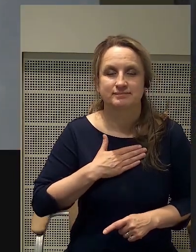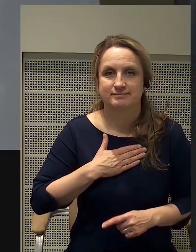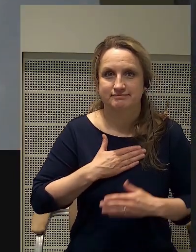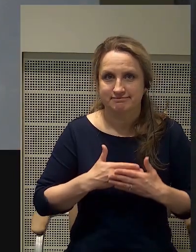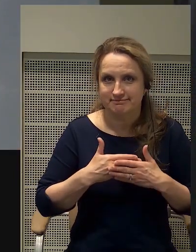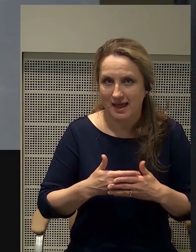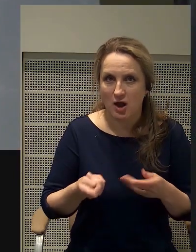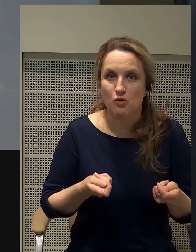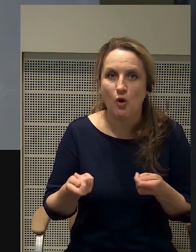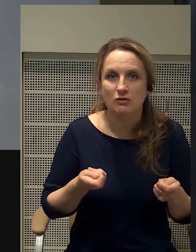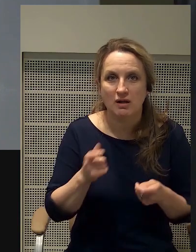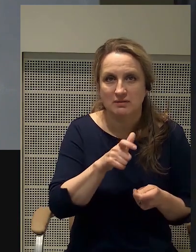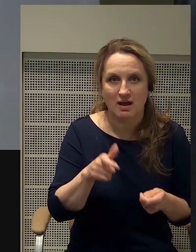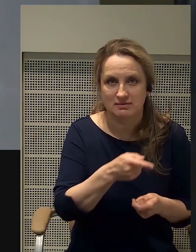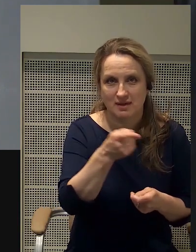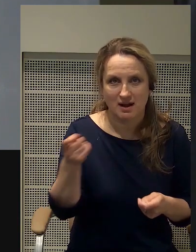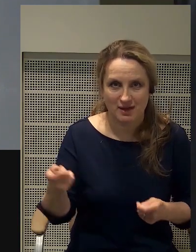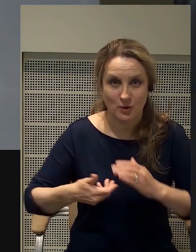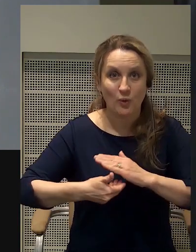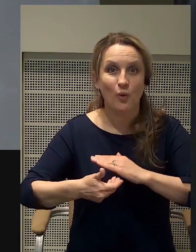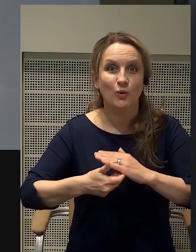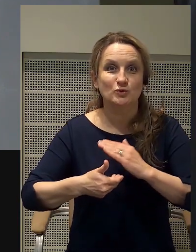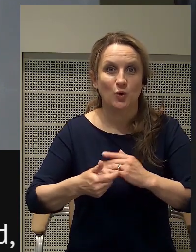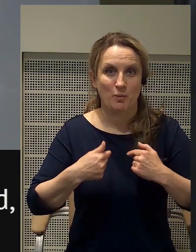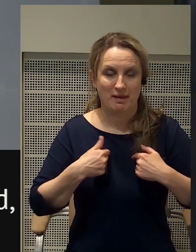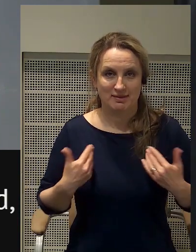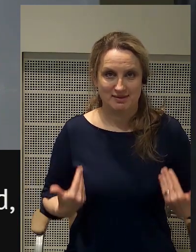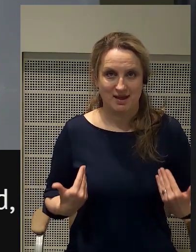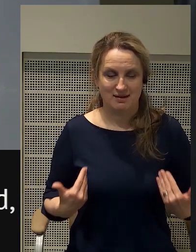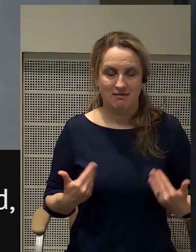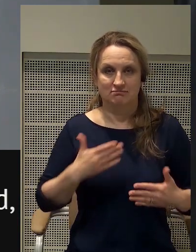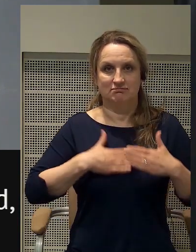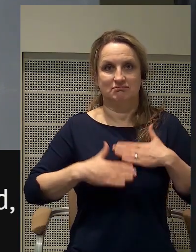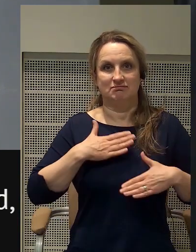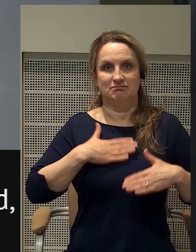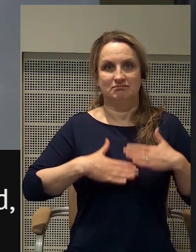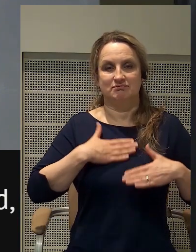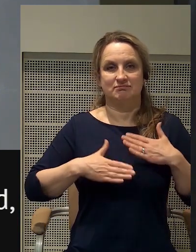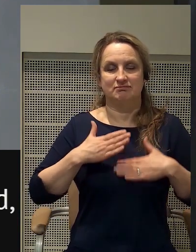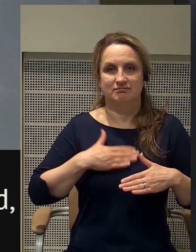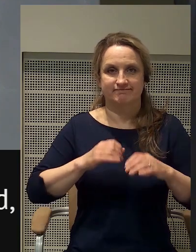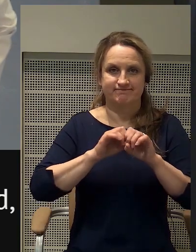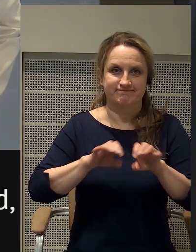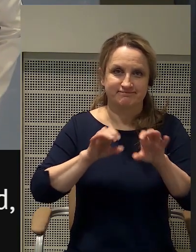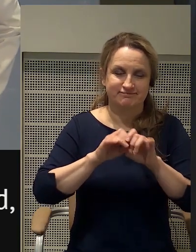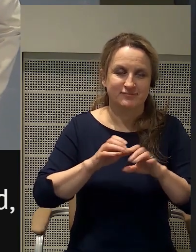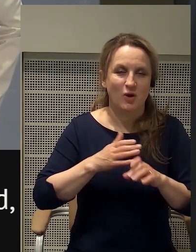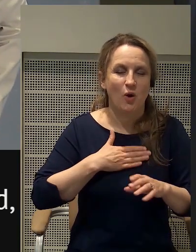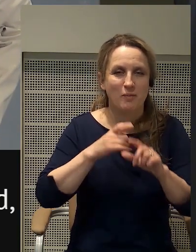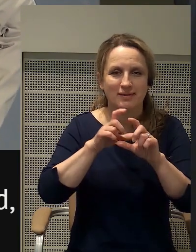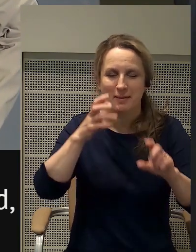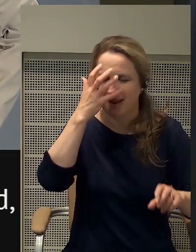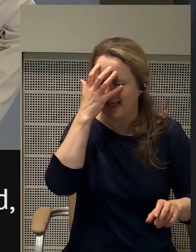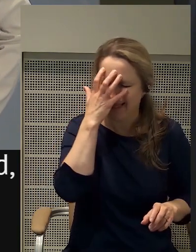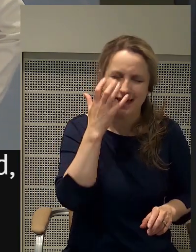I'm delighted to talk about one of my favorite subjects, which is quality of life of patients. I'm a pediatrician in the field of